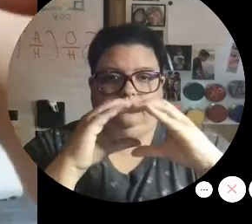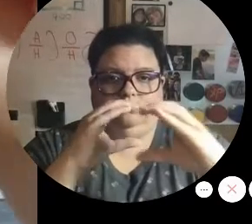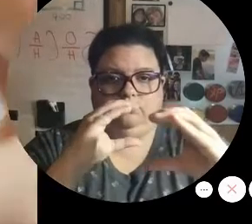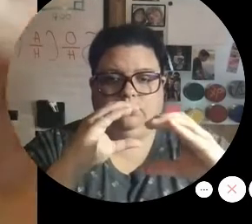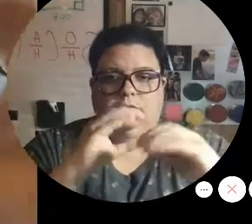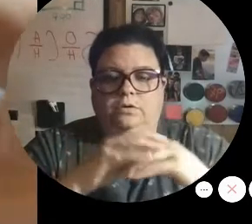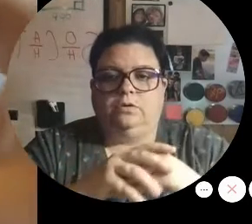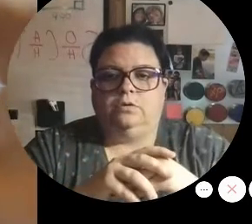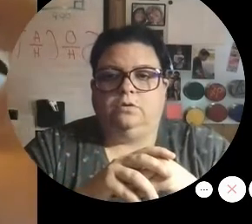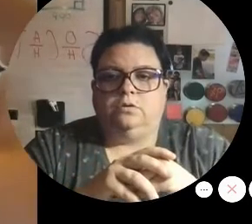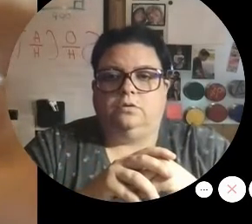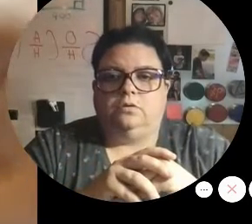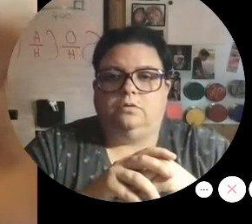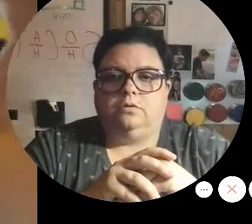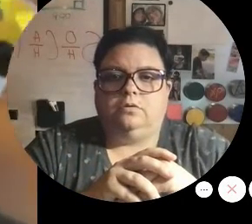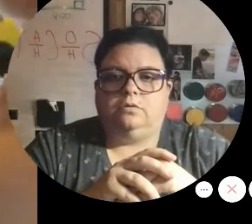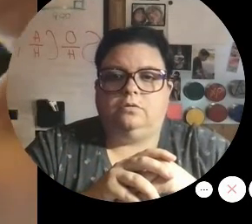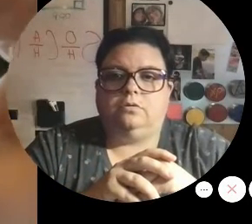so if I